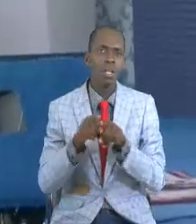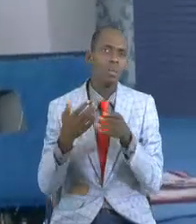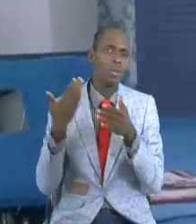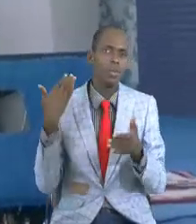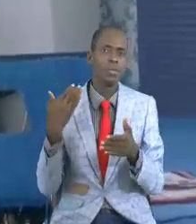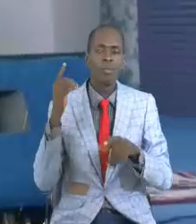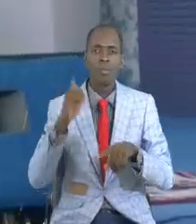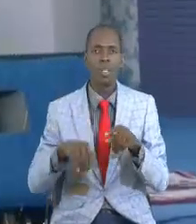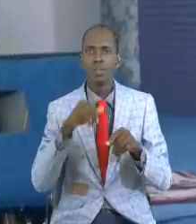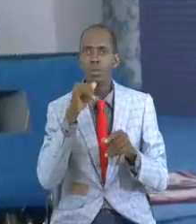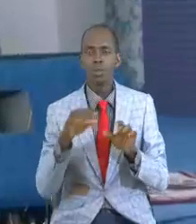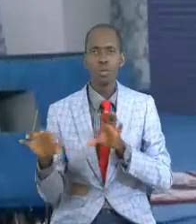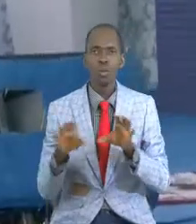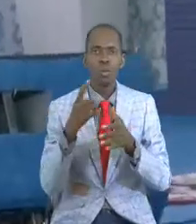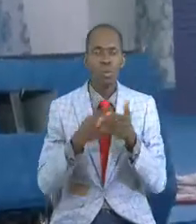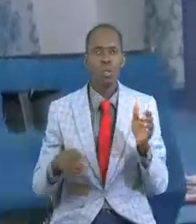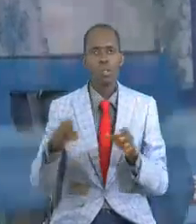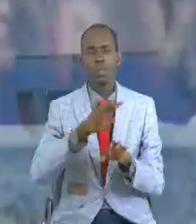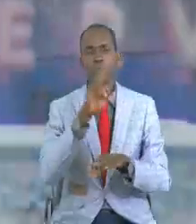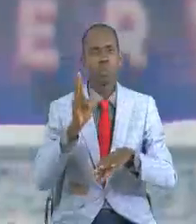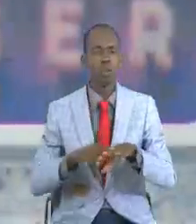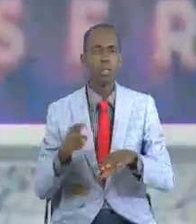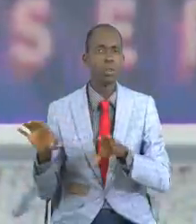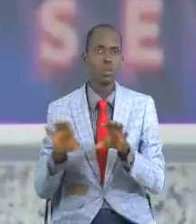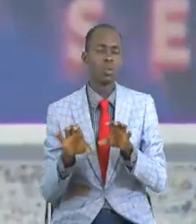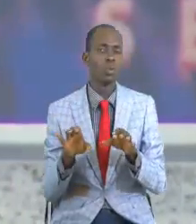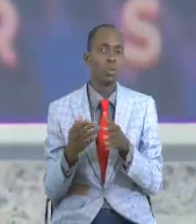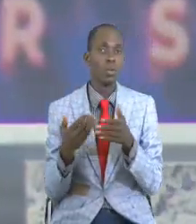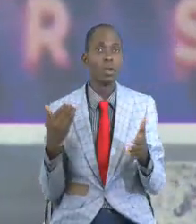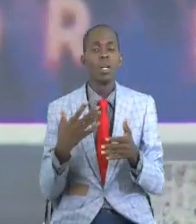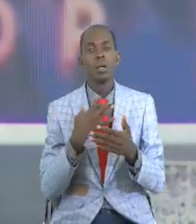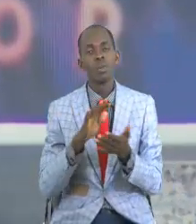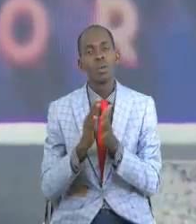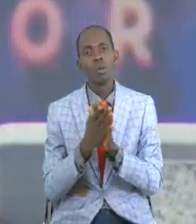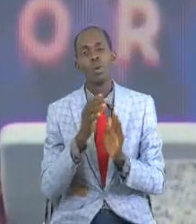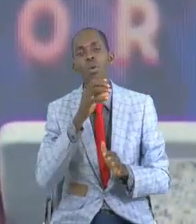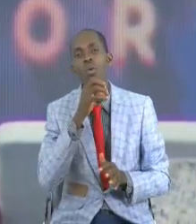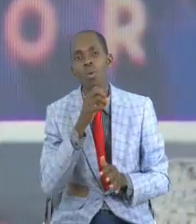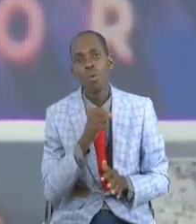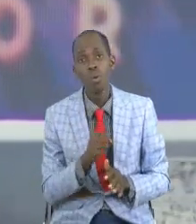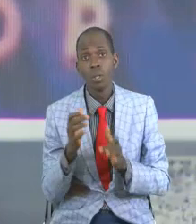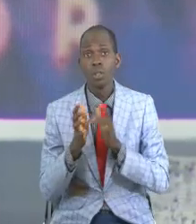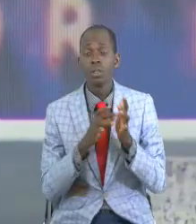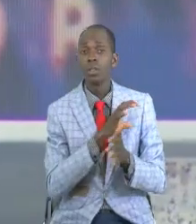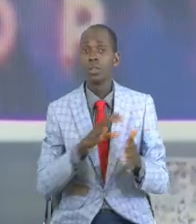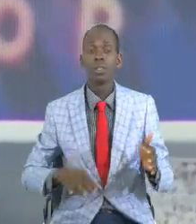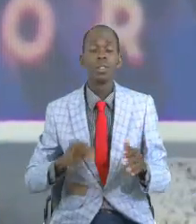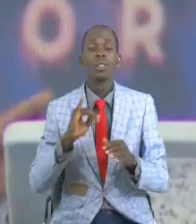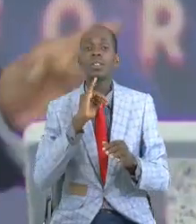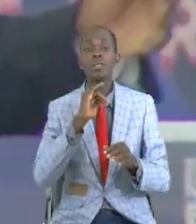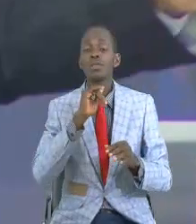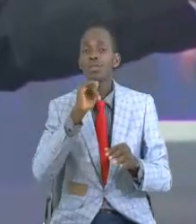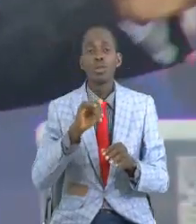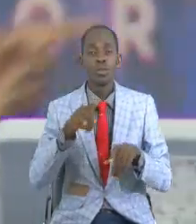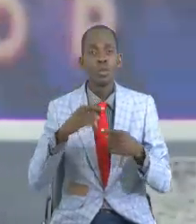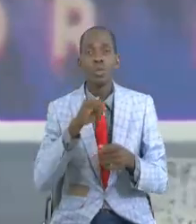manifest what they used to manifest because they are getting older. Jesus Christ does not get old like that.